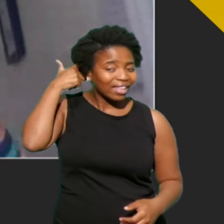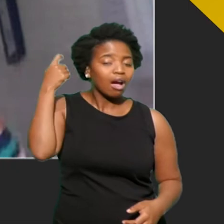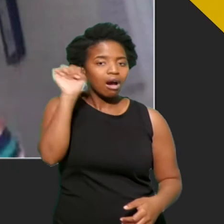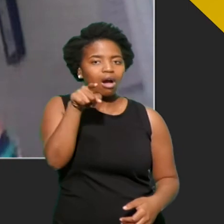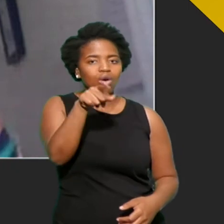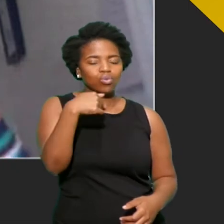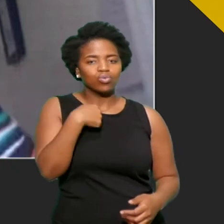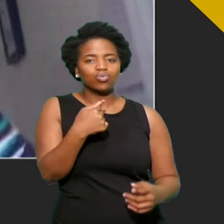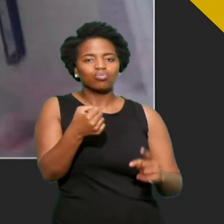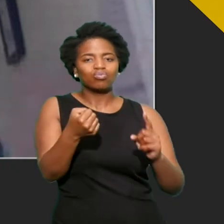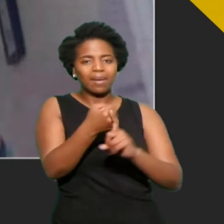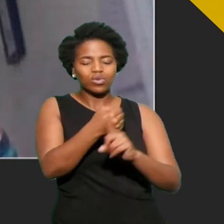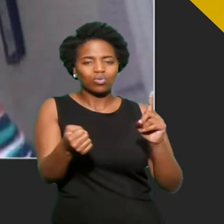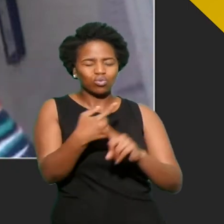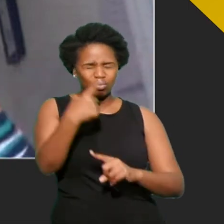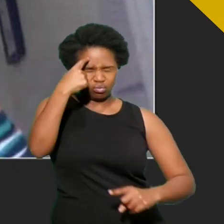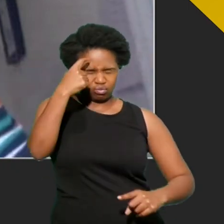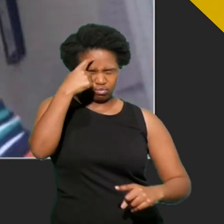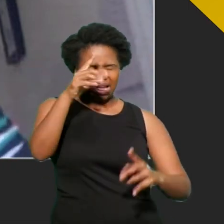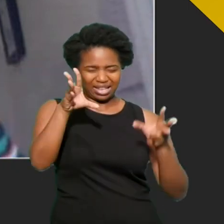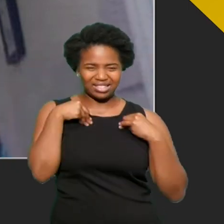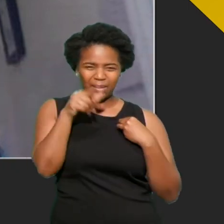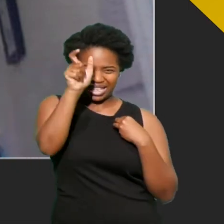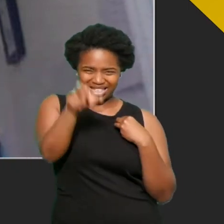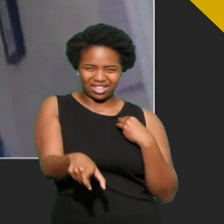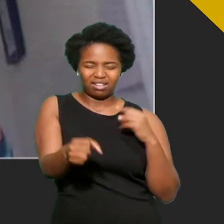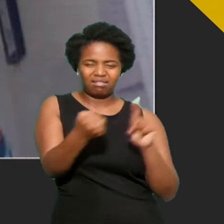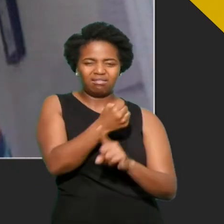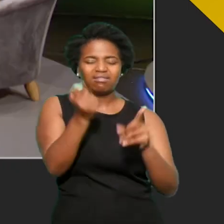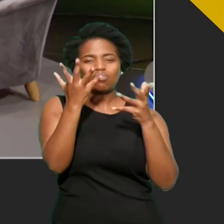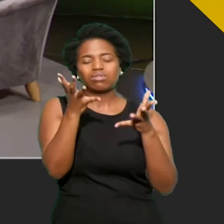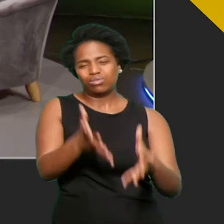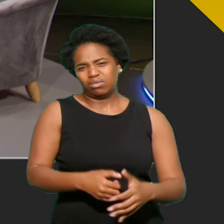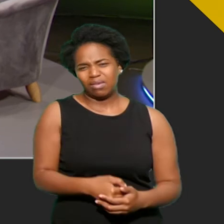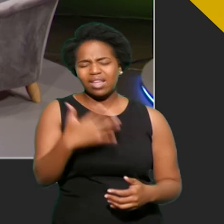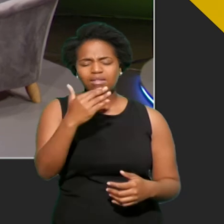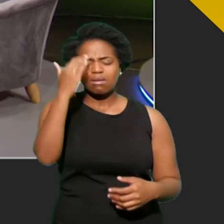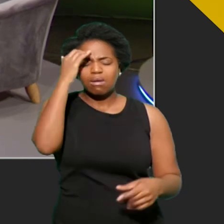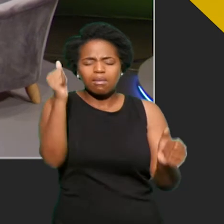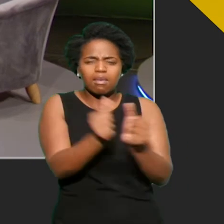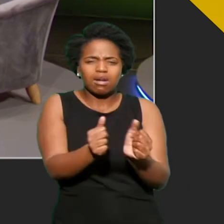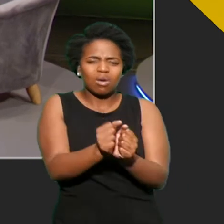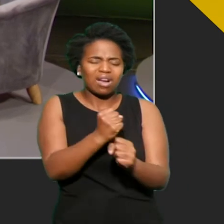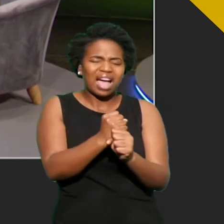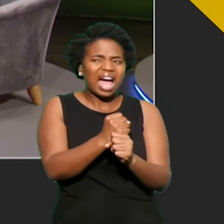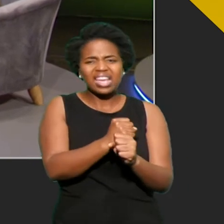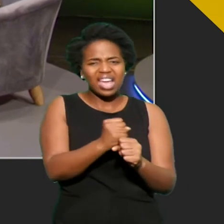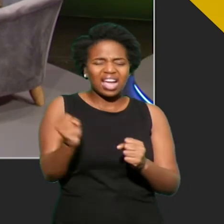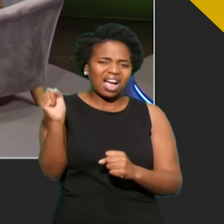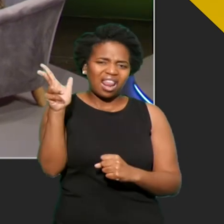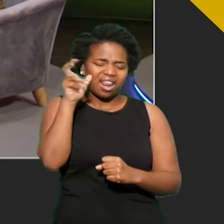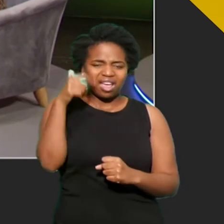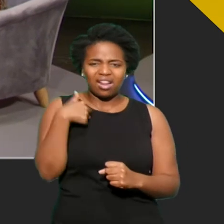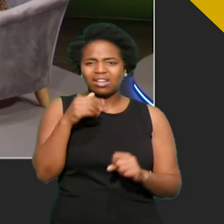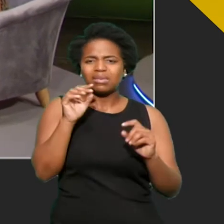he will never do that. That person has trained you to accept his violation. So if your partner will never listen to you when you ask them